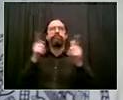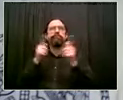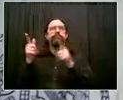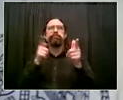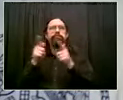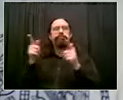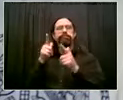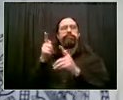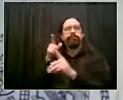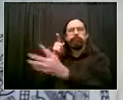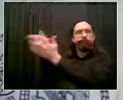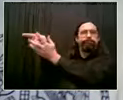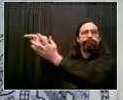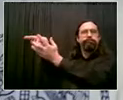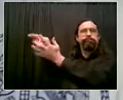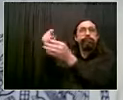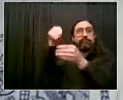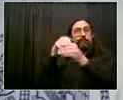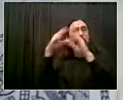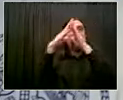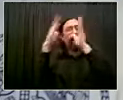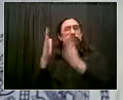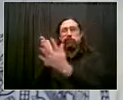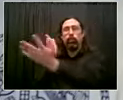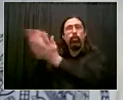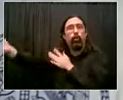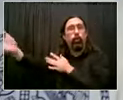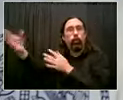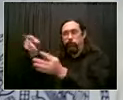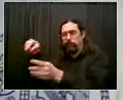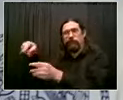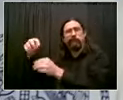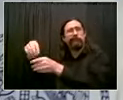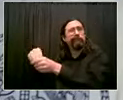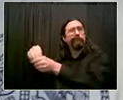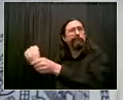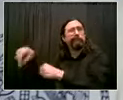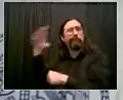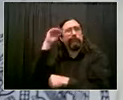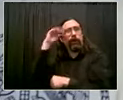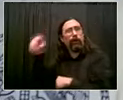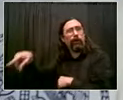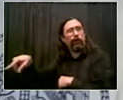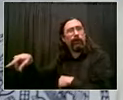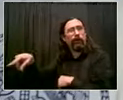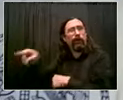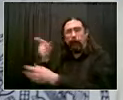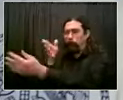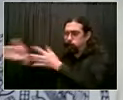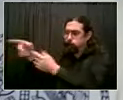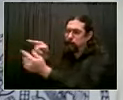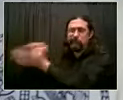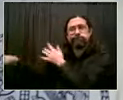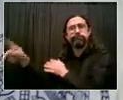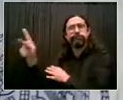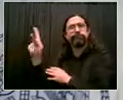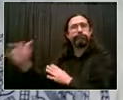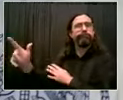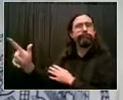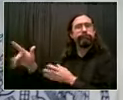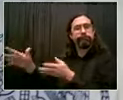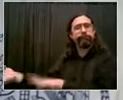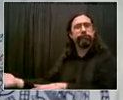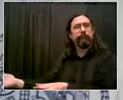no parent should ever go through that. No one should ever experience that. Every parent, and I'm going to speak as a parent myself, fears